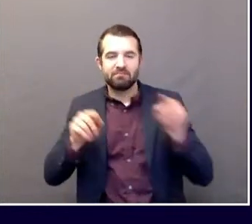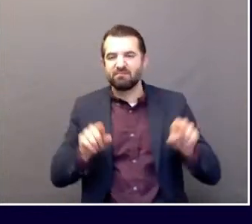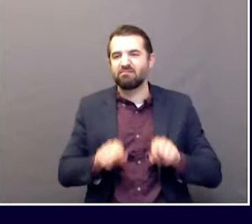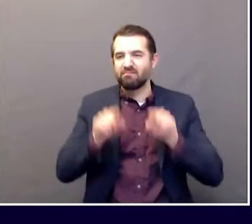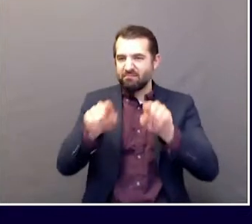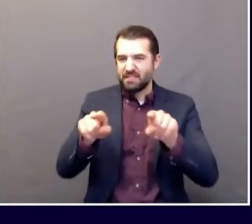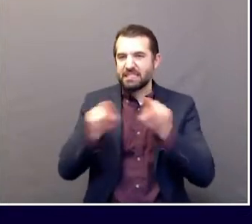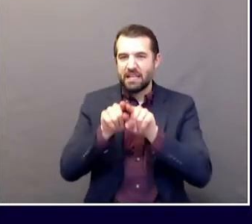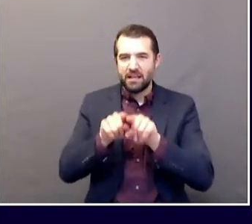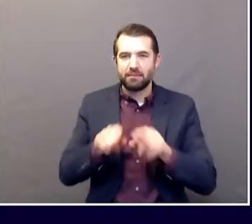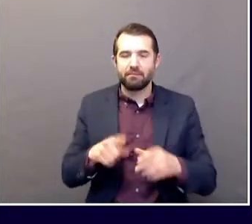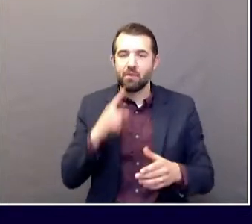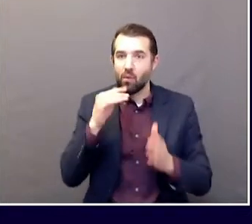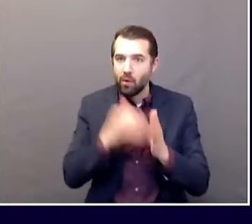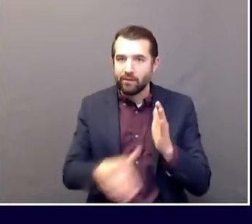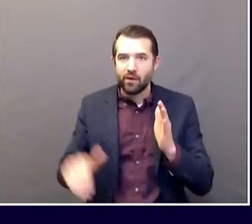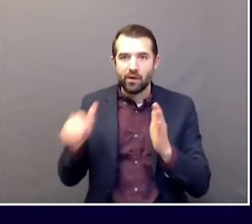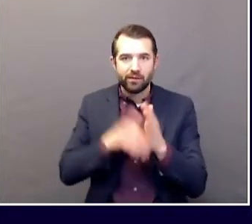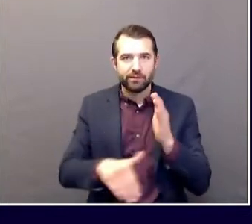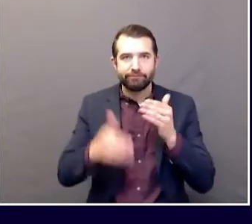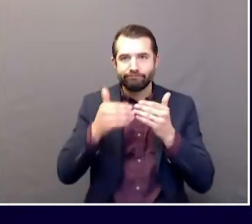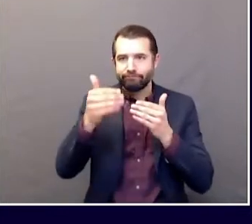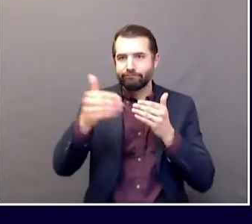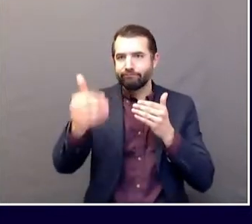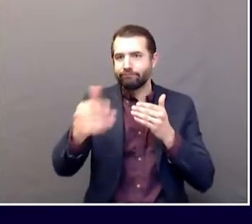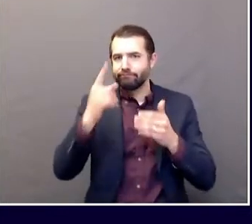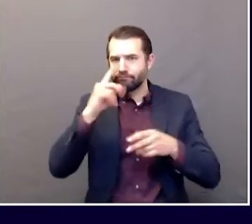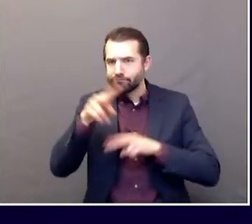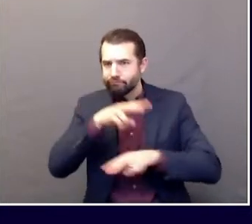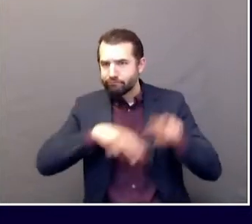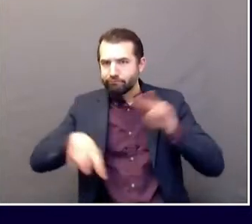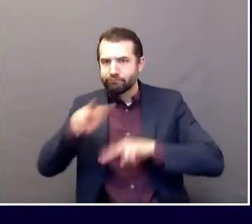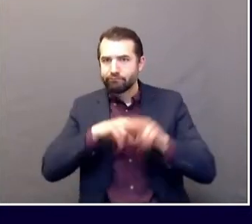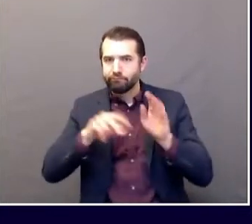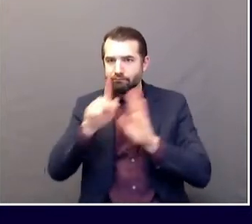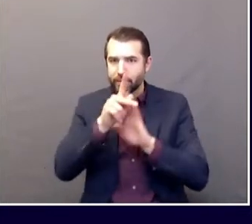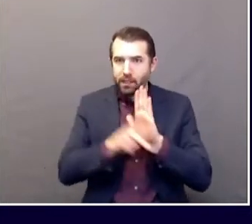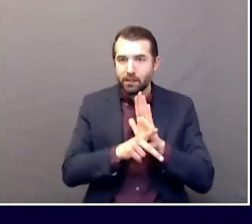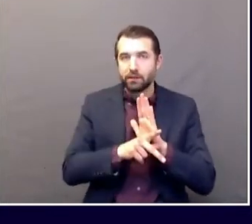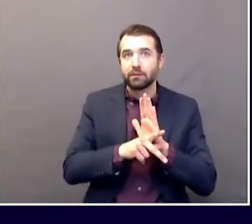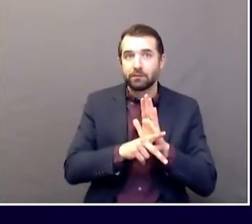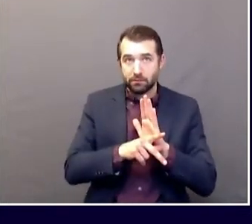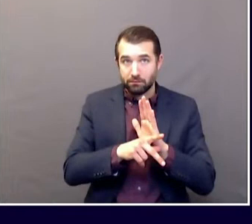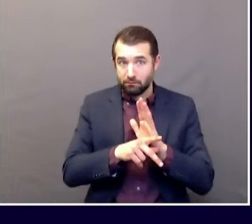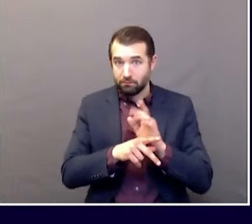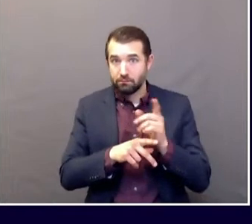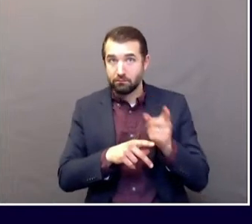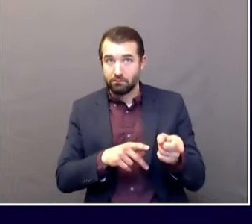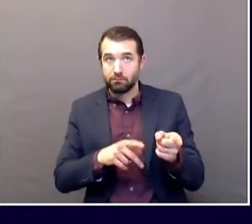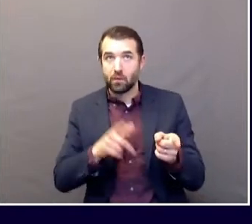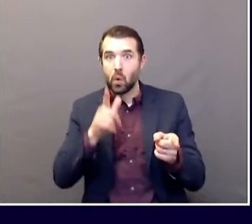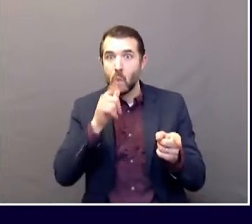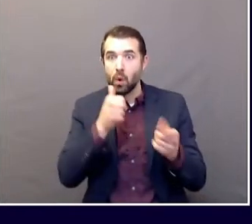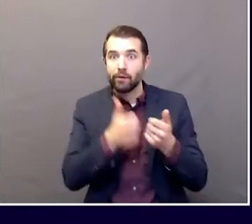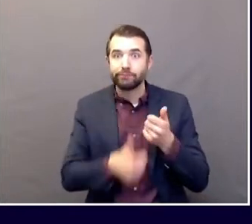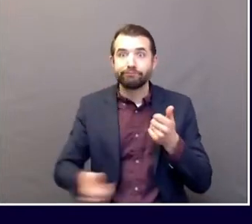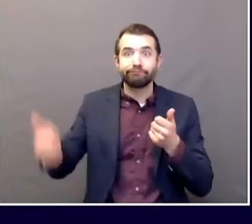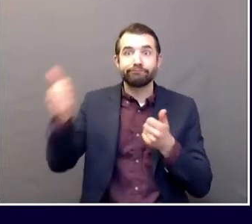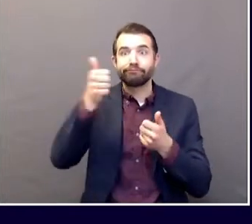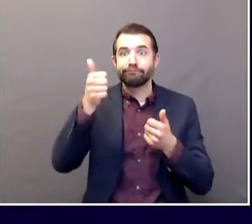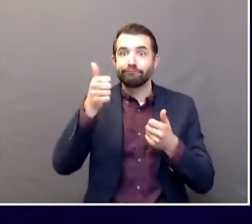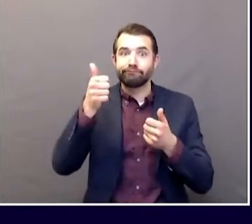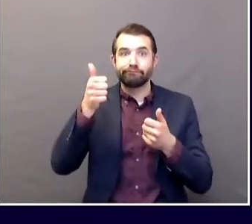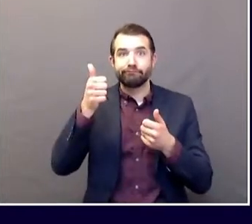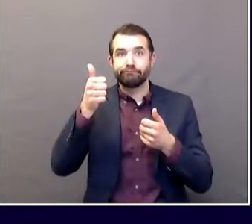of concerns. The governor's office has spoken multiple times with representatives of the Archdiocese, along with other faith